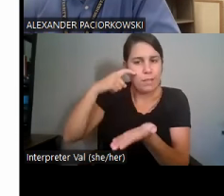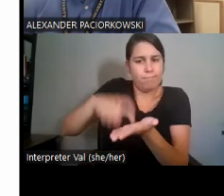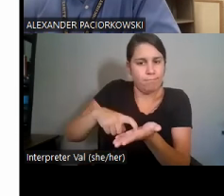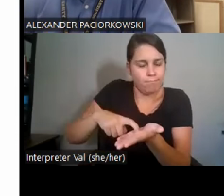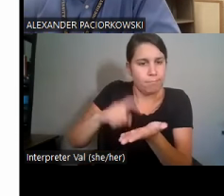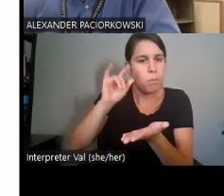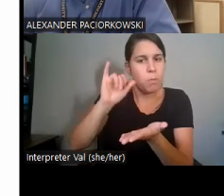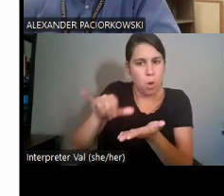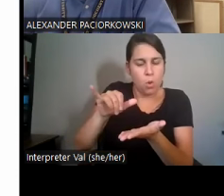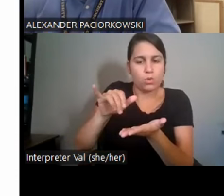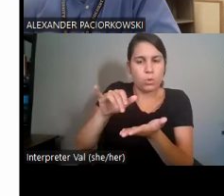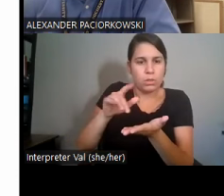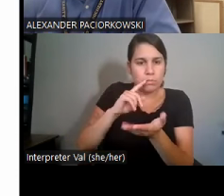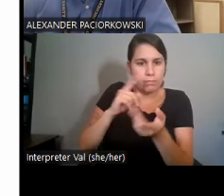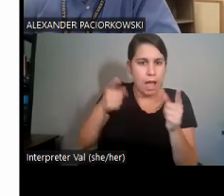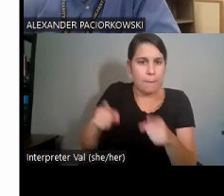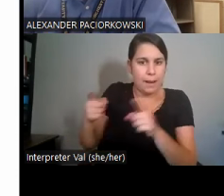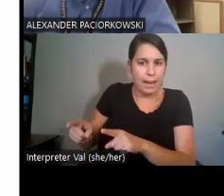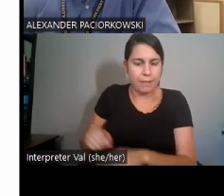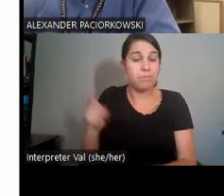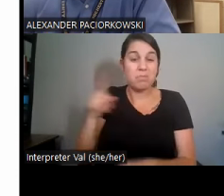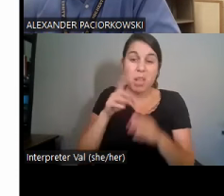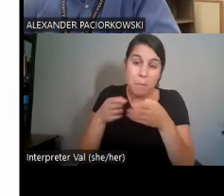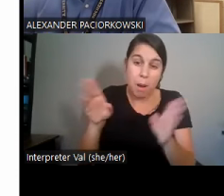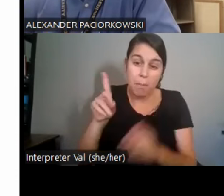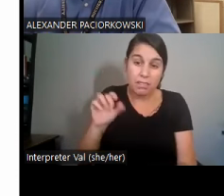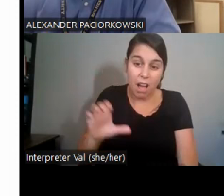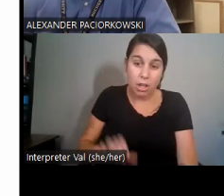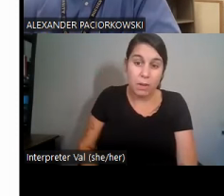in place. This is a public document.